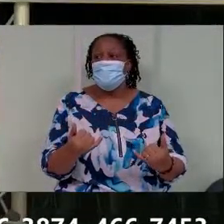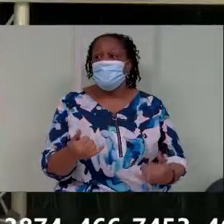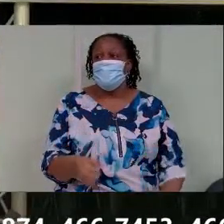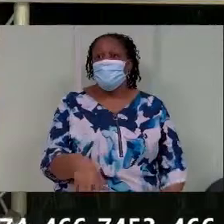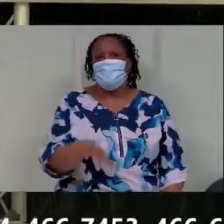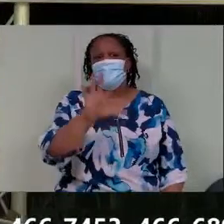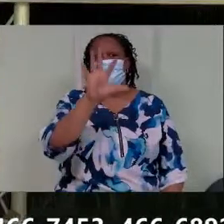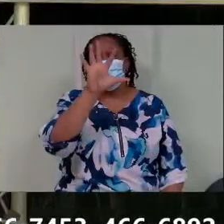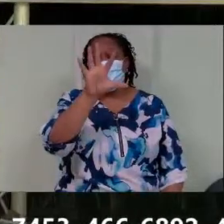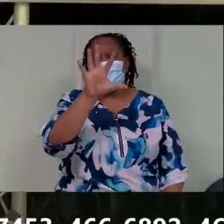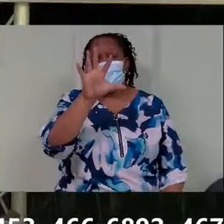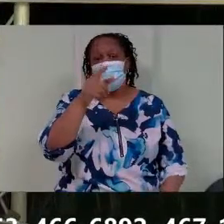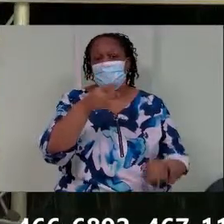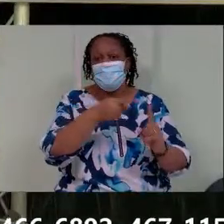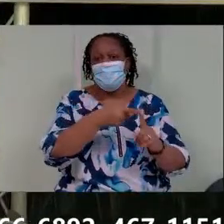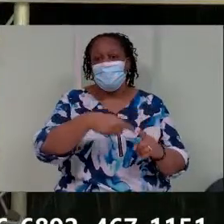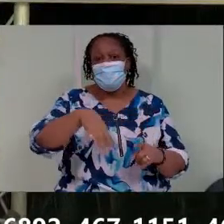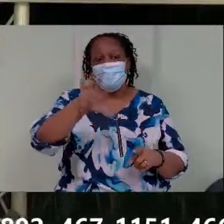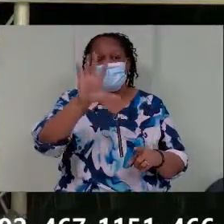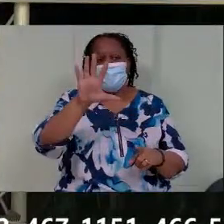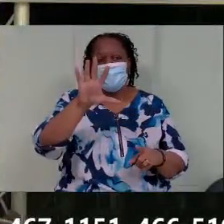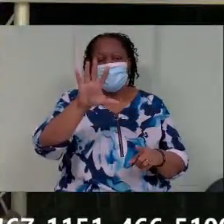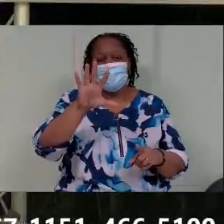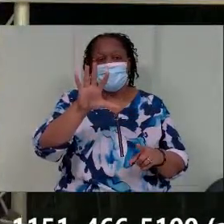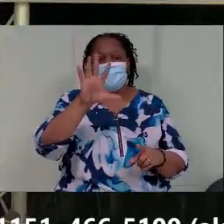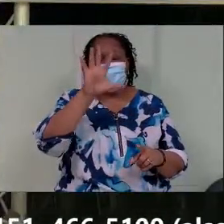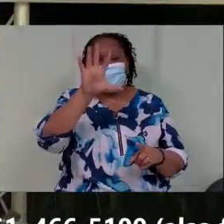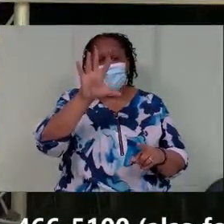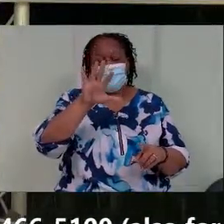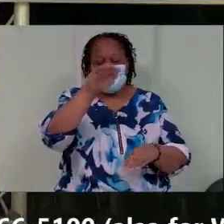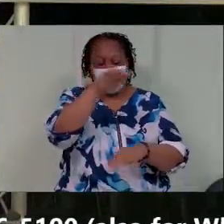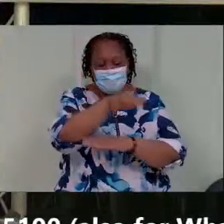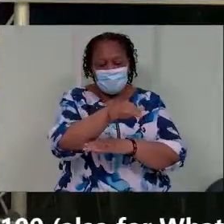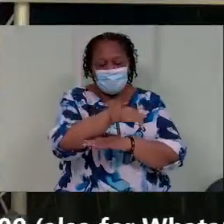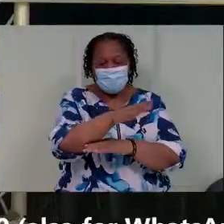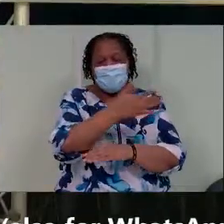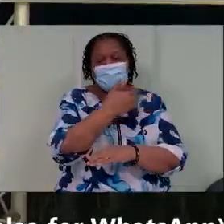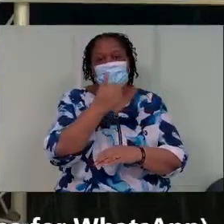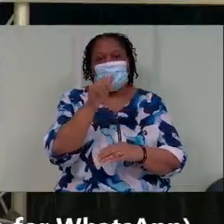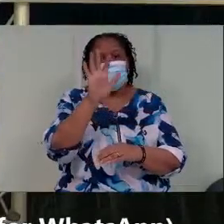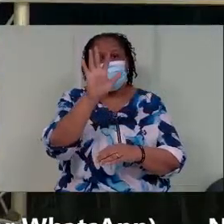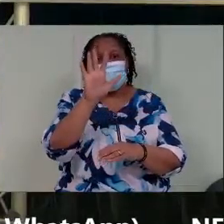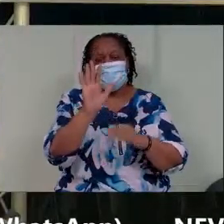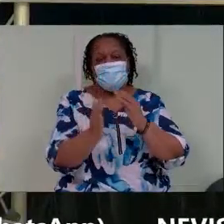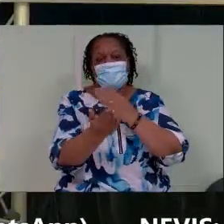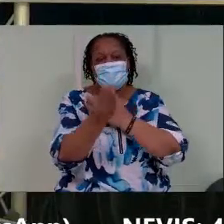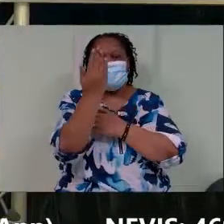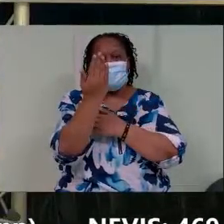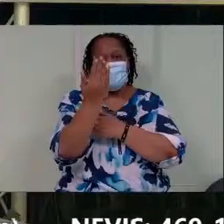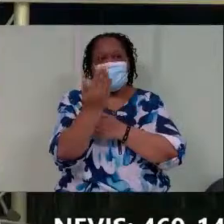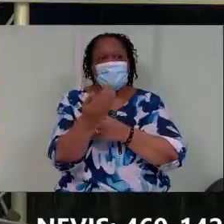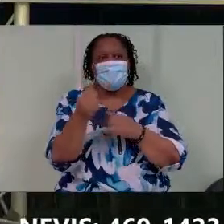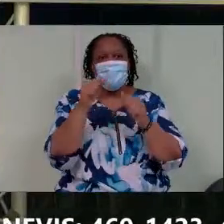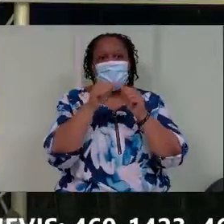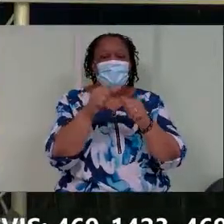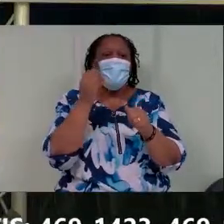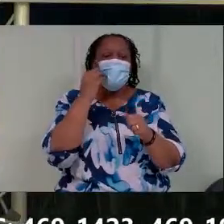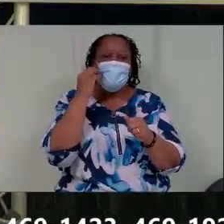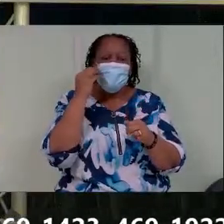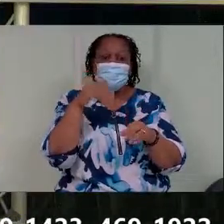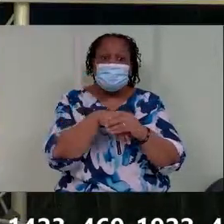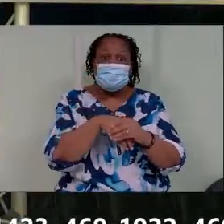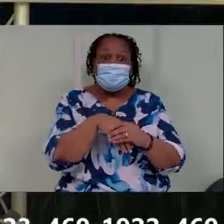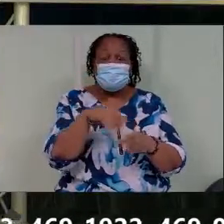p.m. to 5 a.m. due to the exponential growth of cases in the TCI. So this has given us